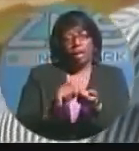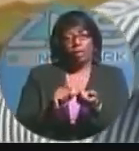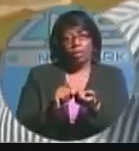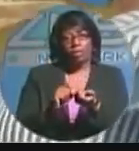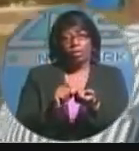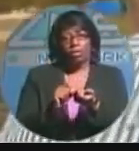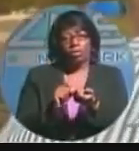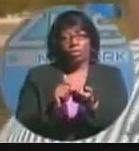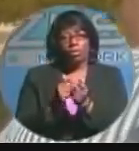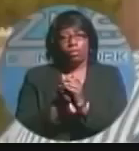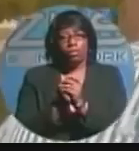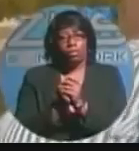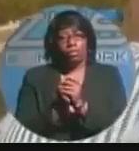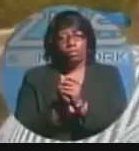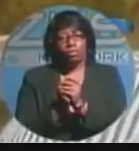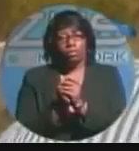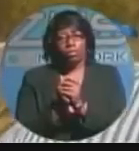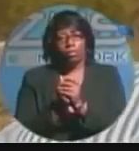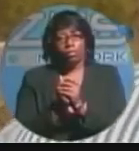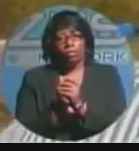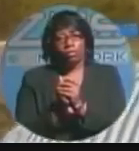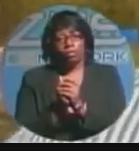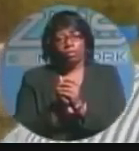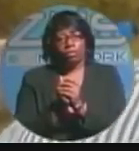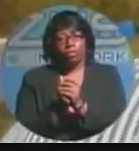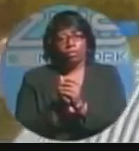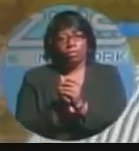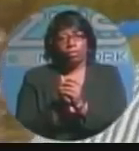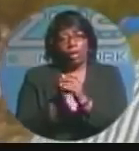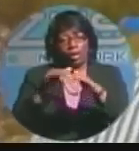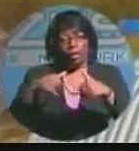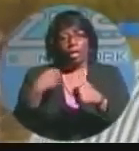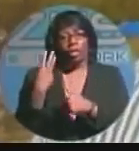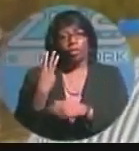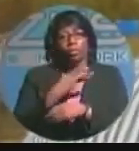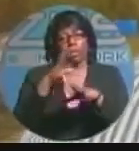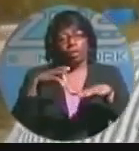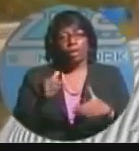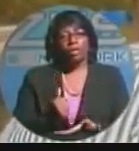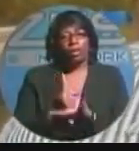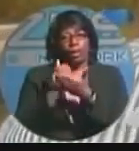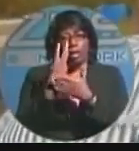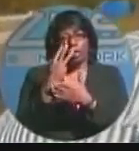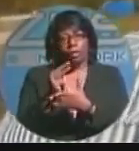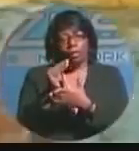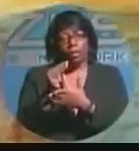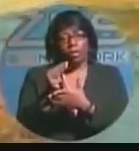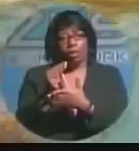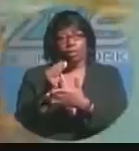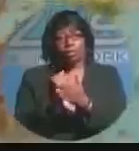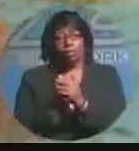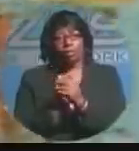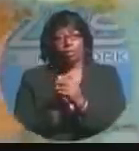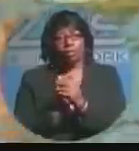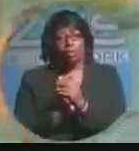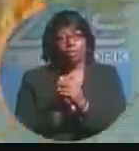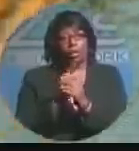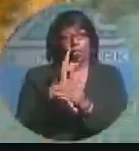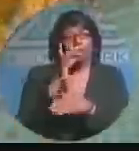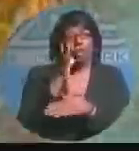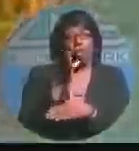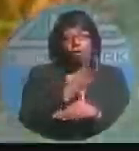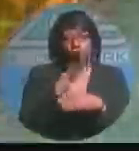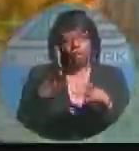damage and the extent to which we are able to assist them in getting back on their feet again. One of those